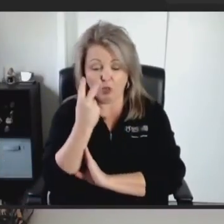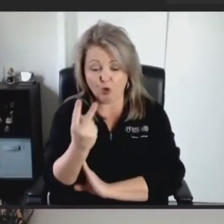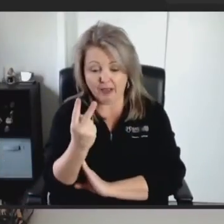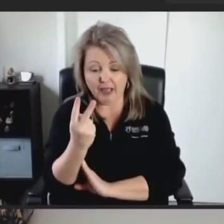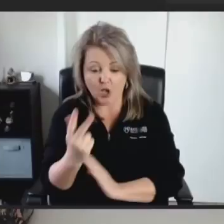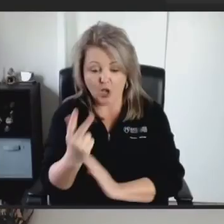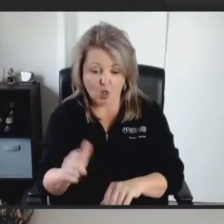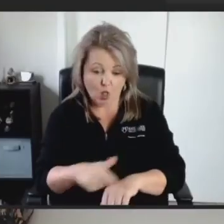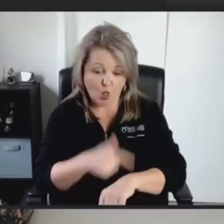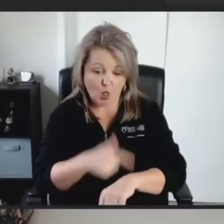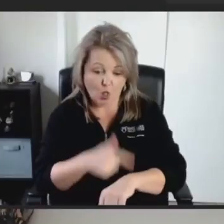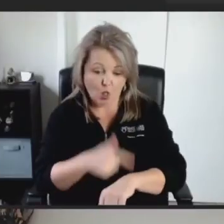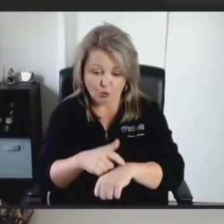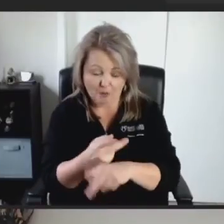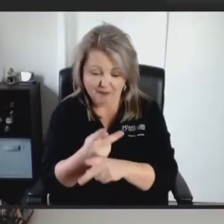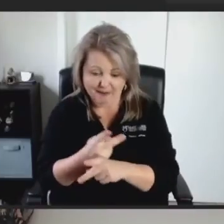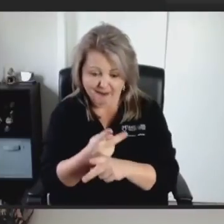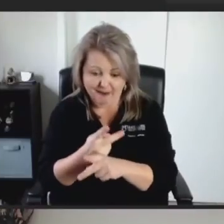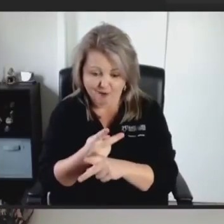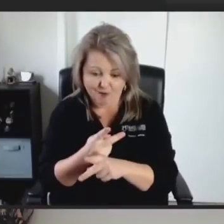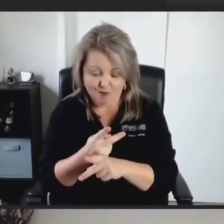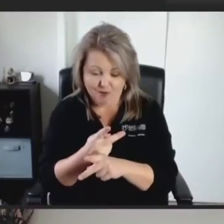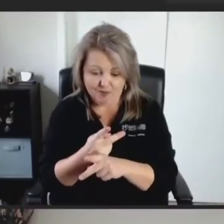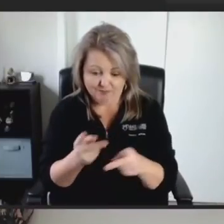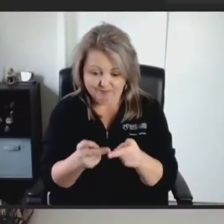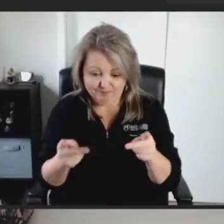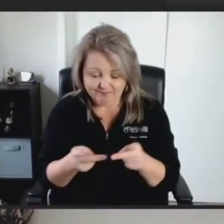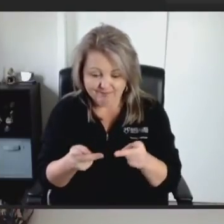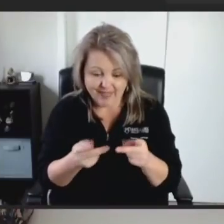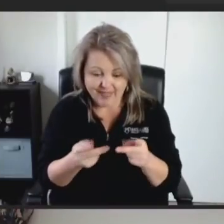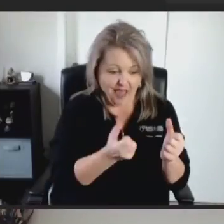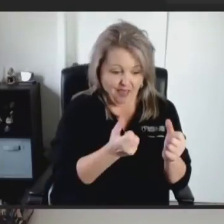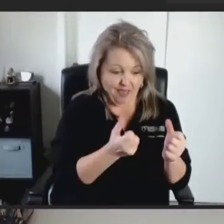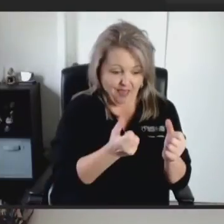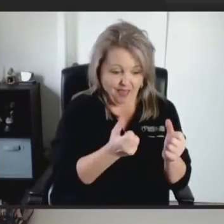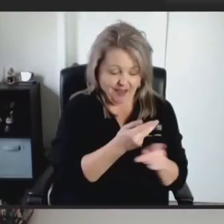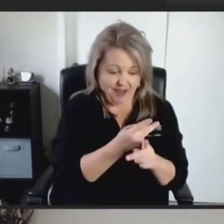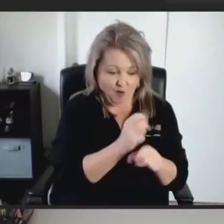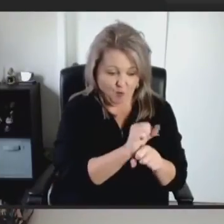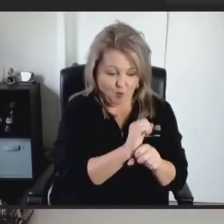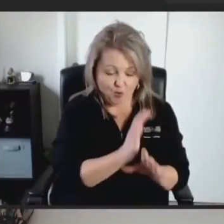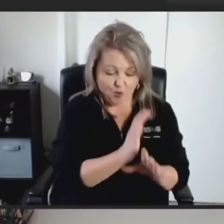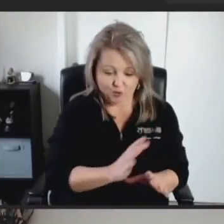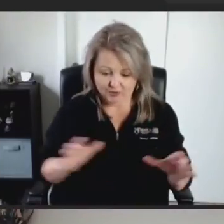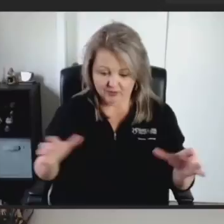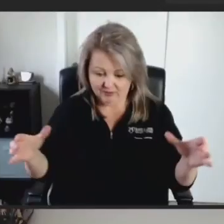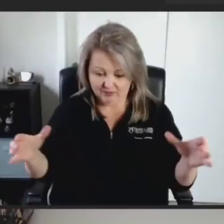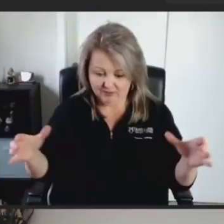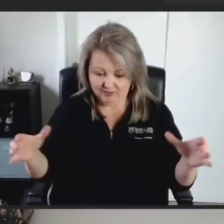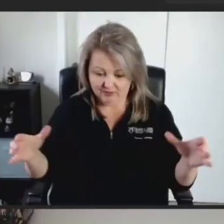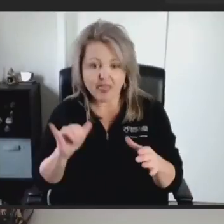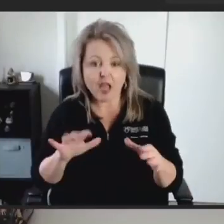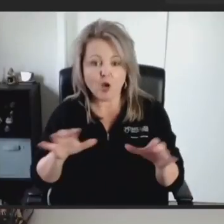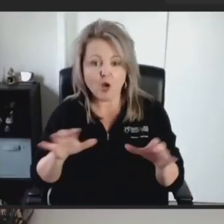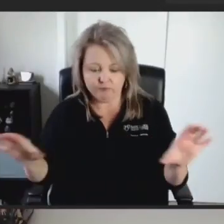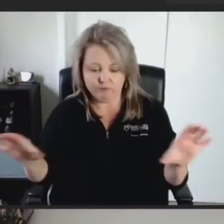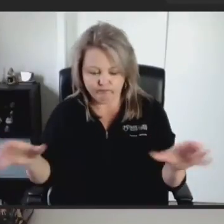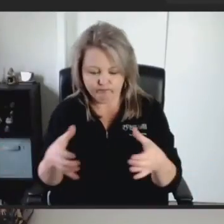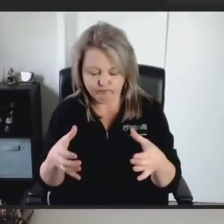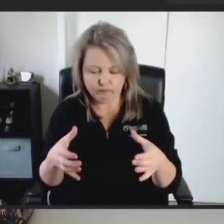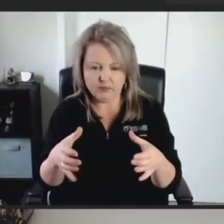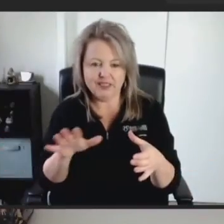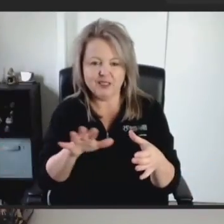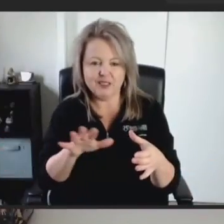residents and healthcare workers, the number of people in that group is on the order